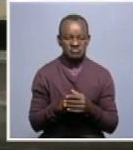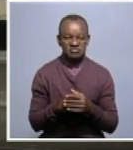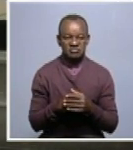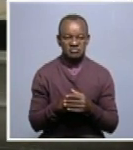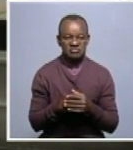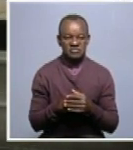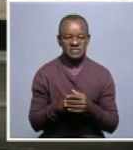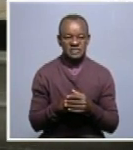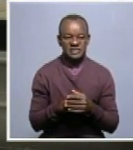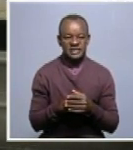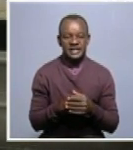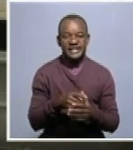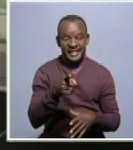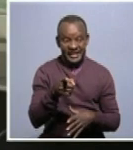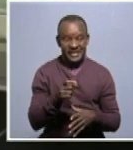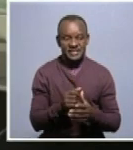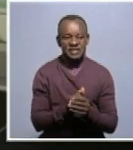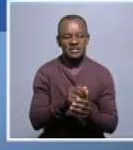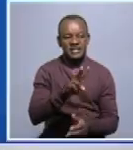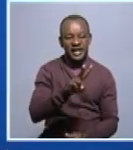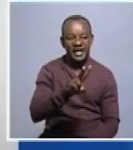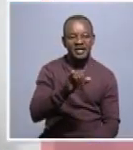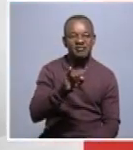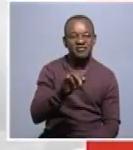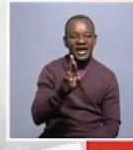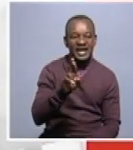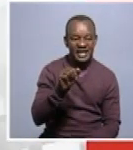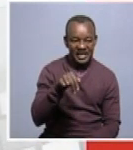population. And it is also